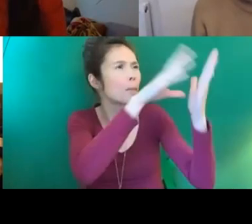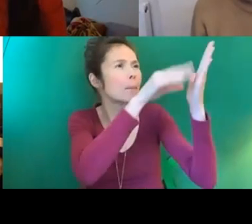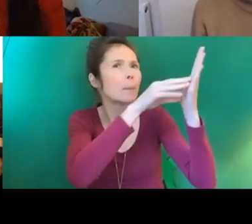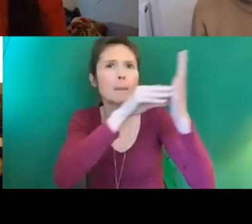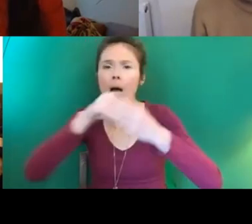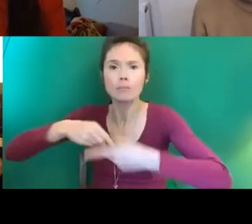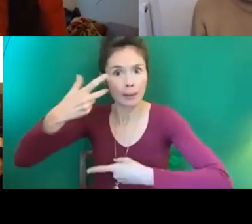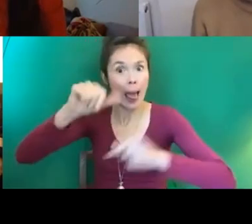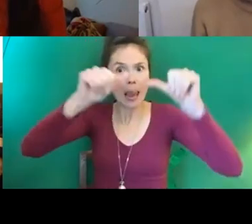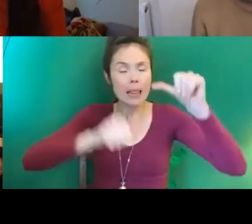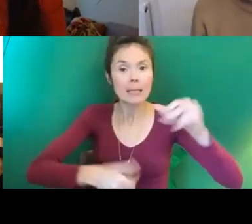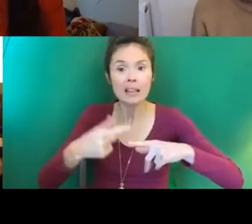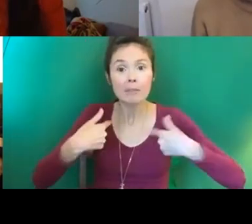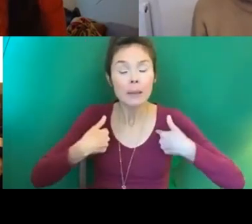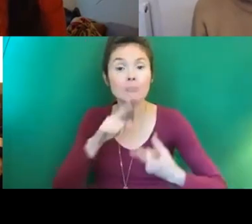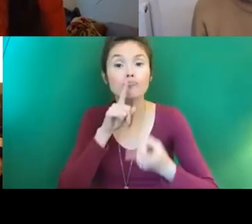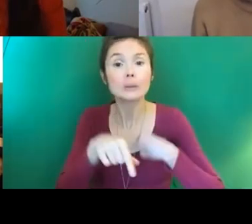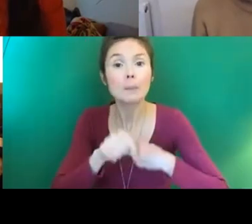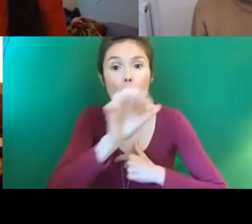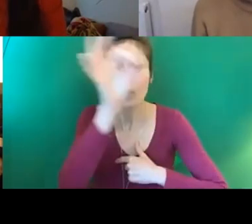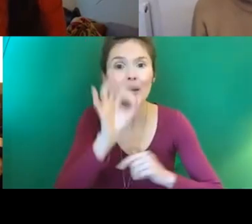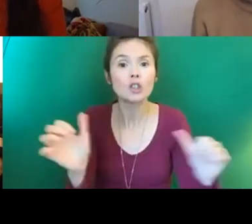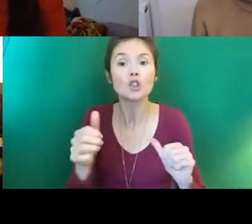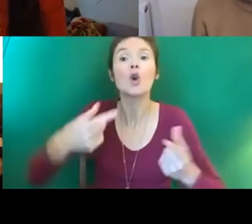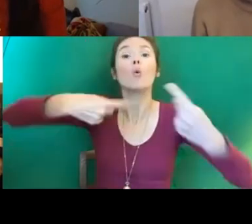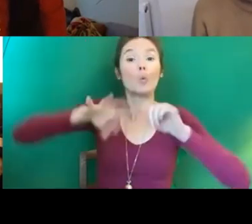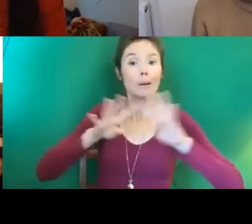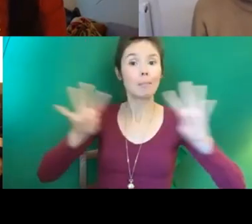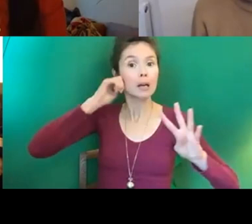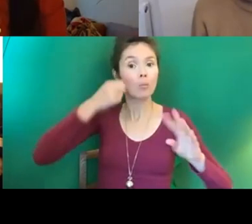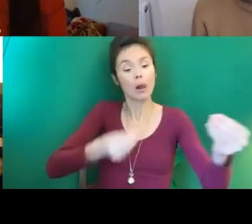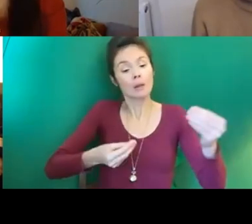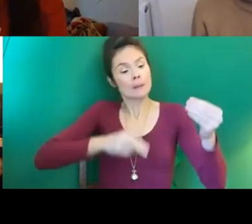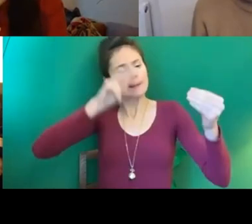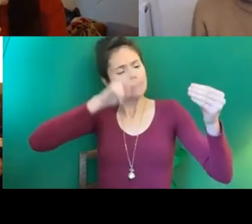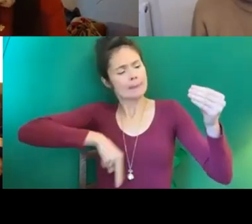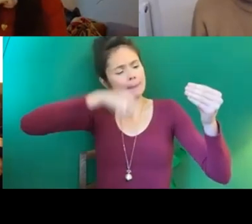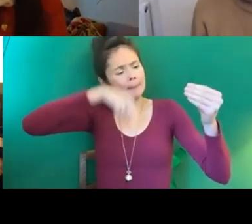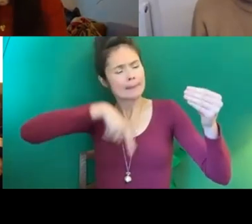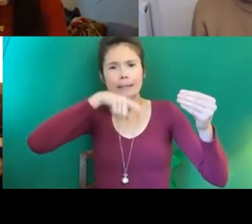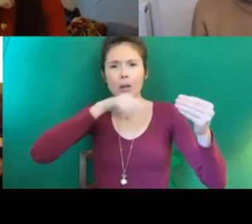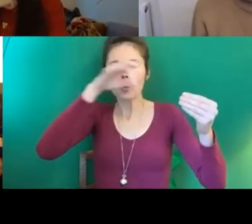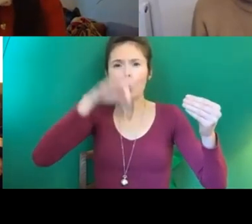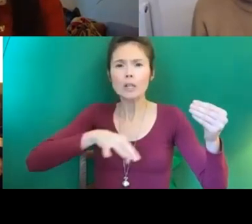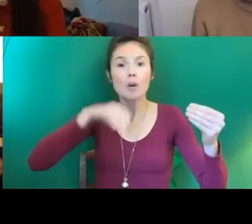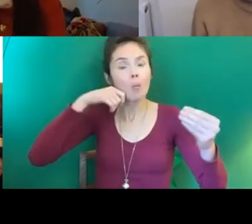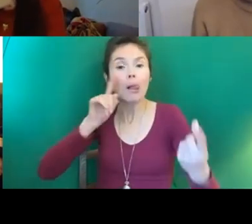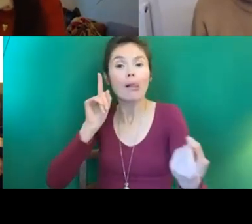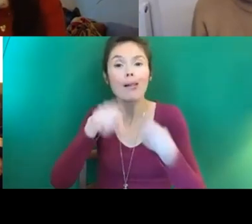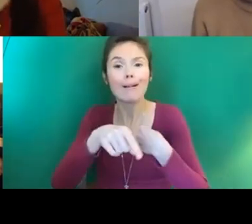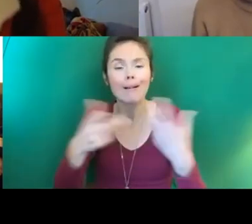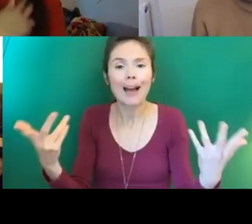been able to answer today, we'll sort of look back at them and we'll make sure that we answer them either in